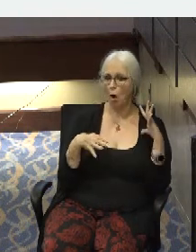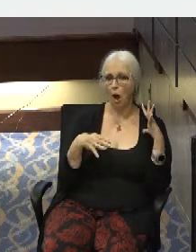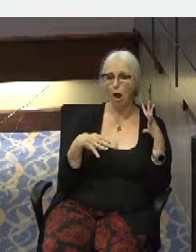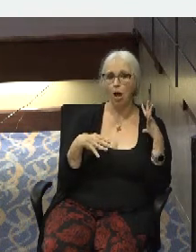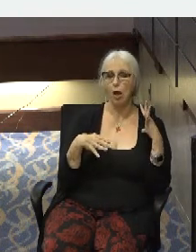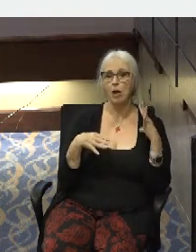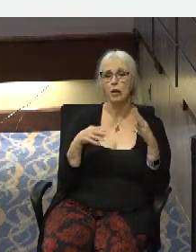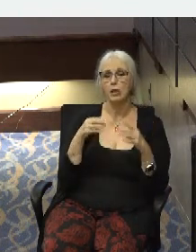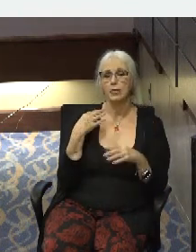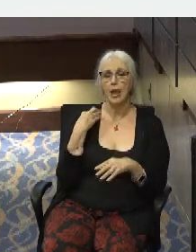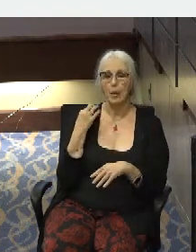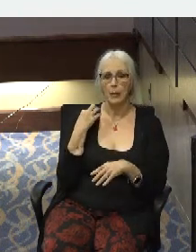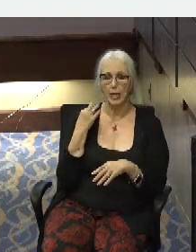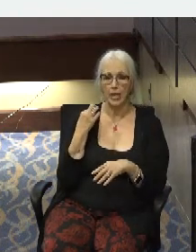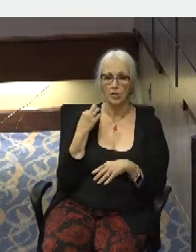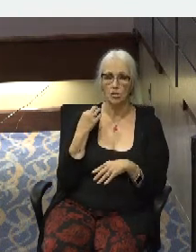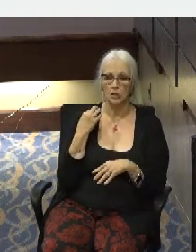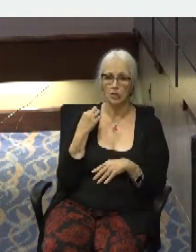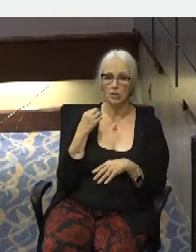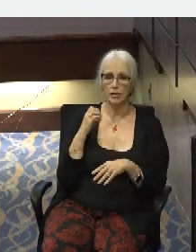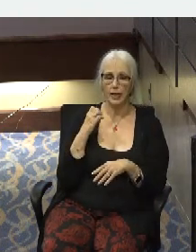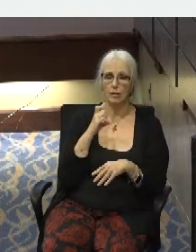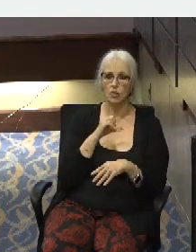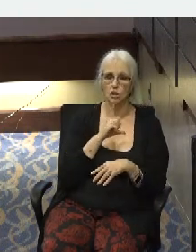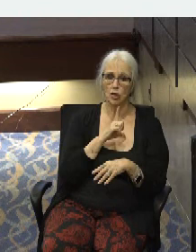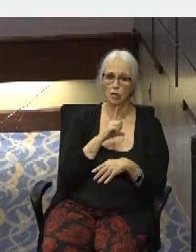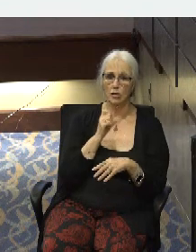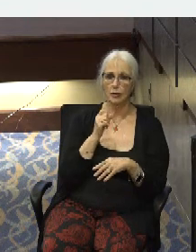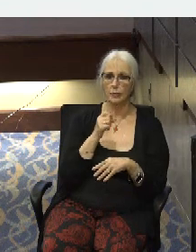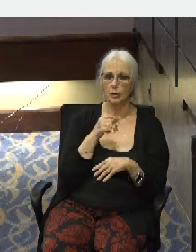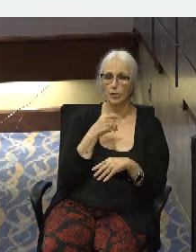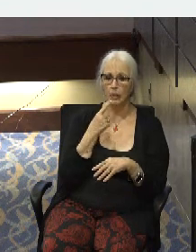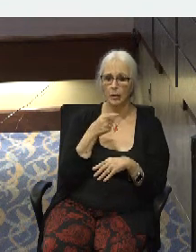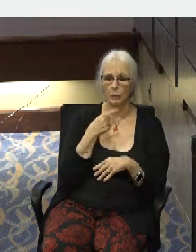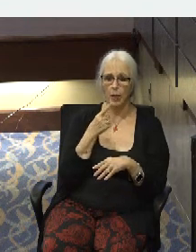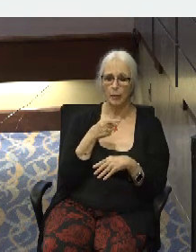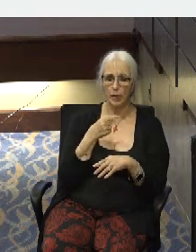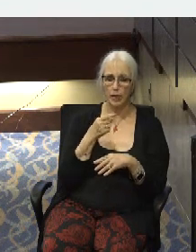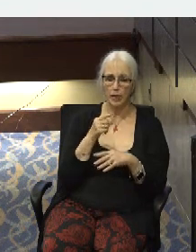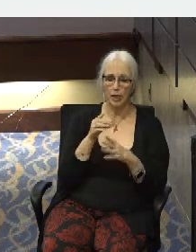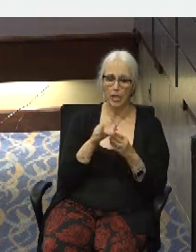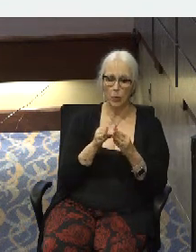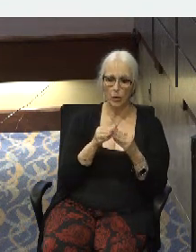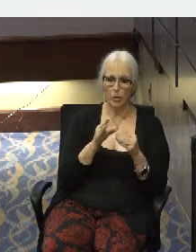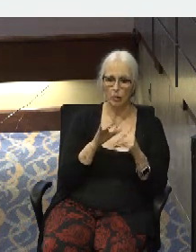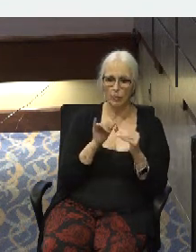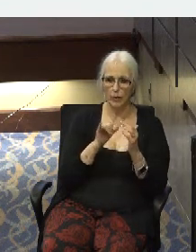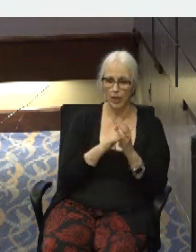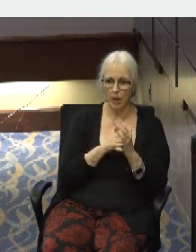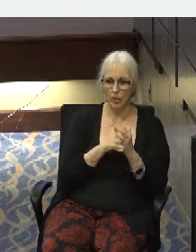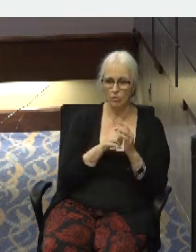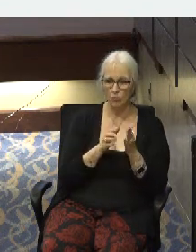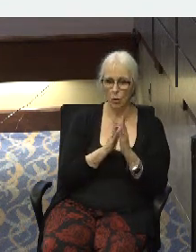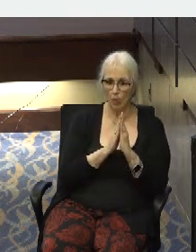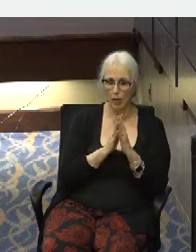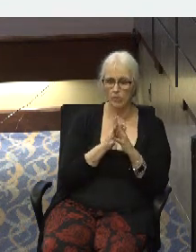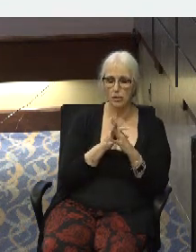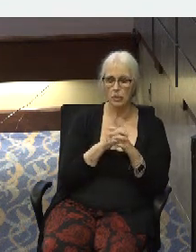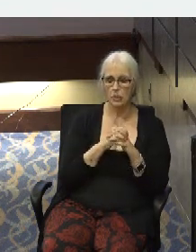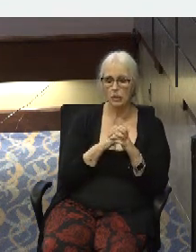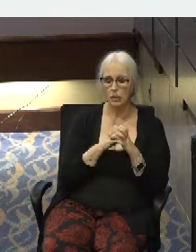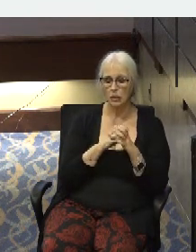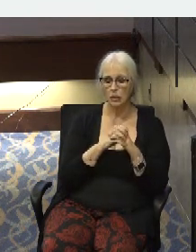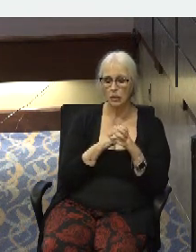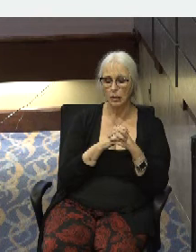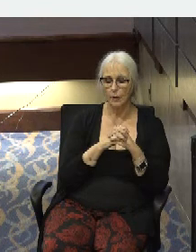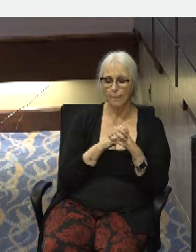the application, and council will need to have a public hearing on the withdrawal request and vote to allow the request.